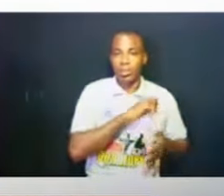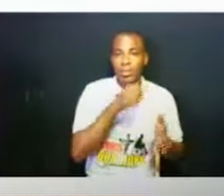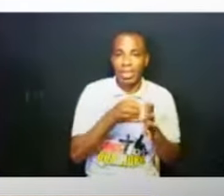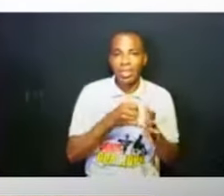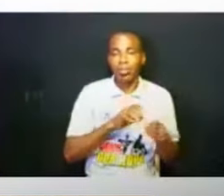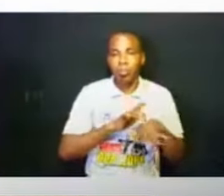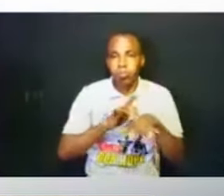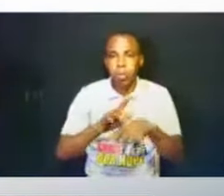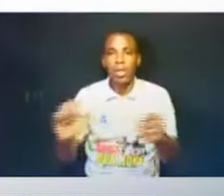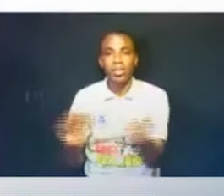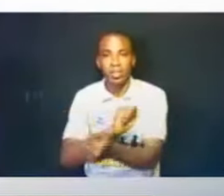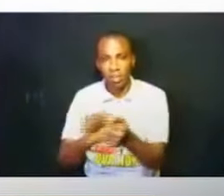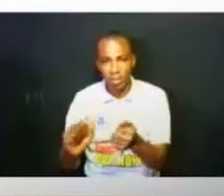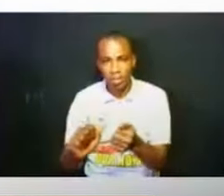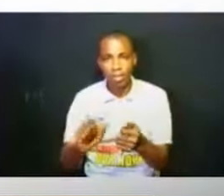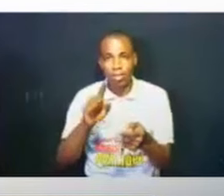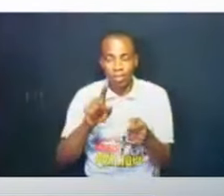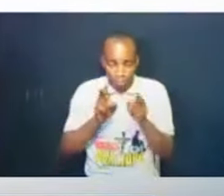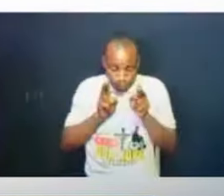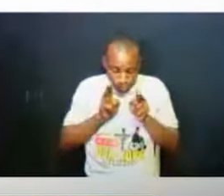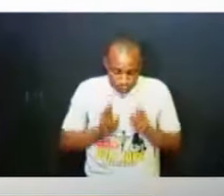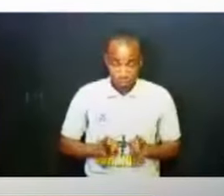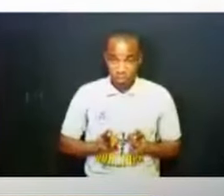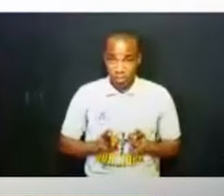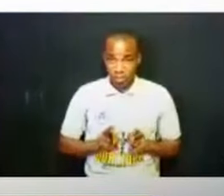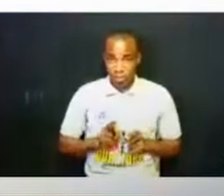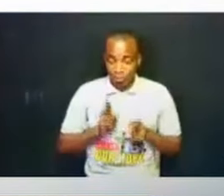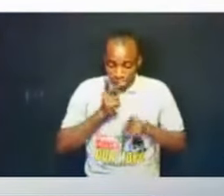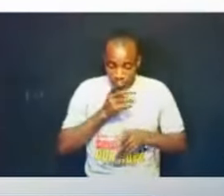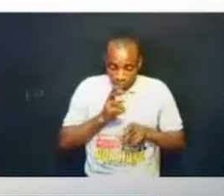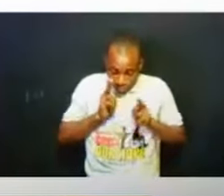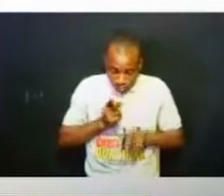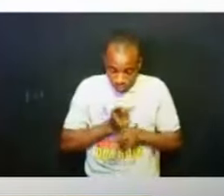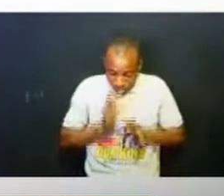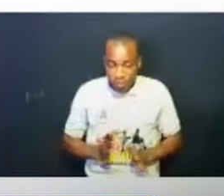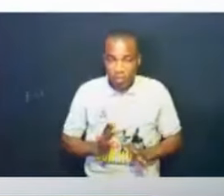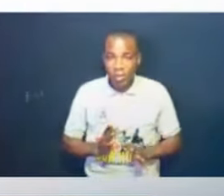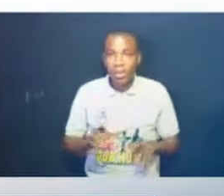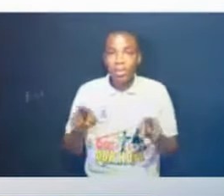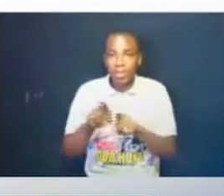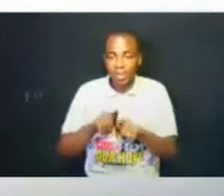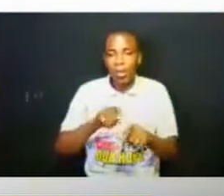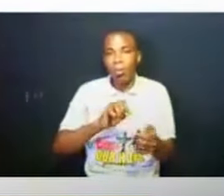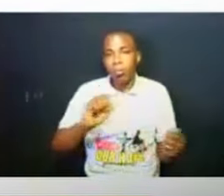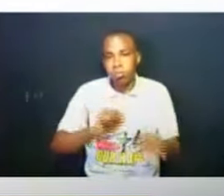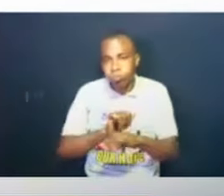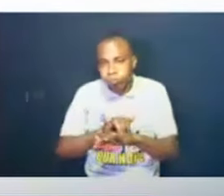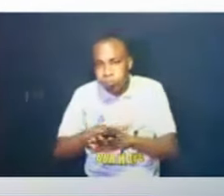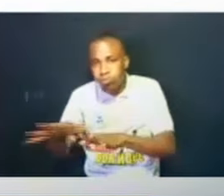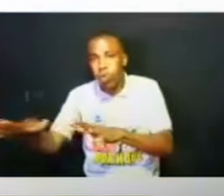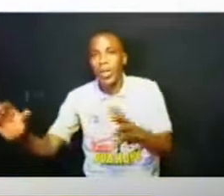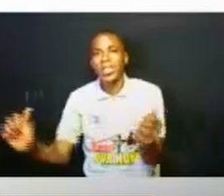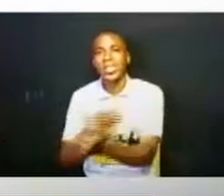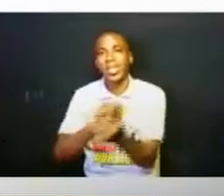Na ensayare. The carrier. Nia okura no esae no anani woni mu no esae no. It defiles many. Na esae